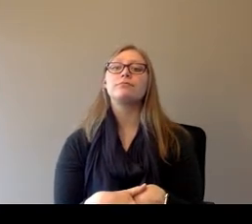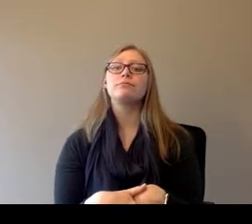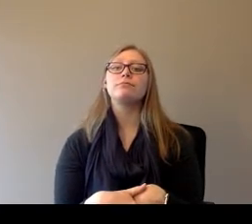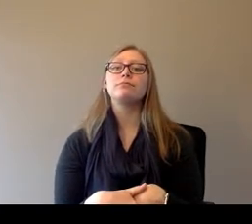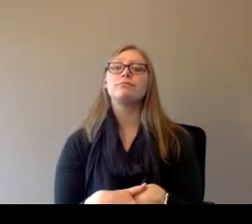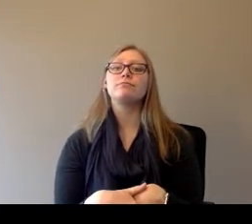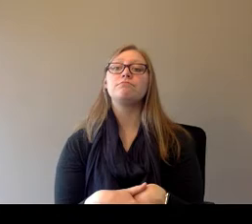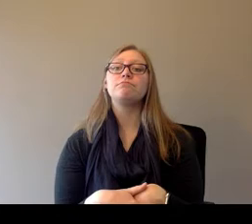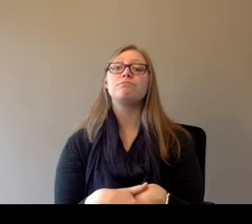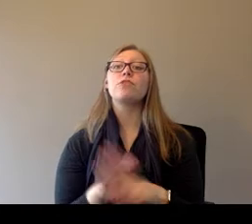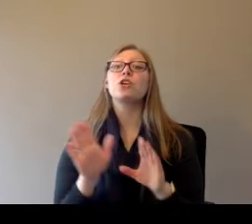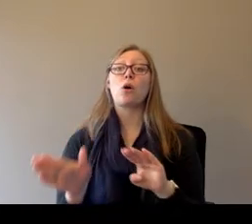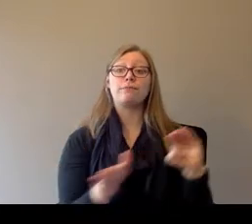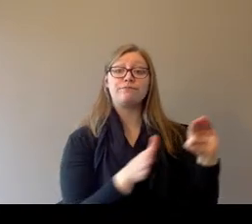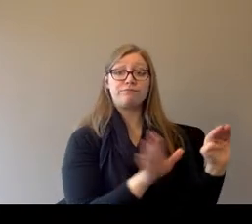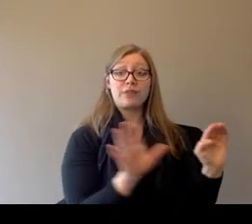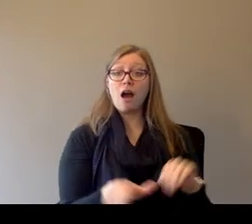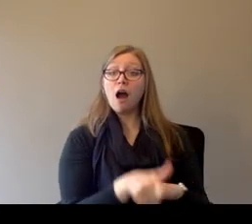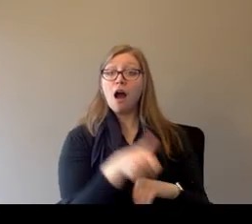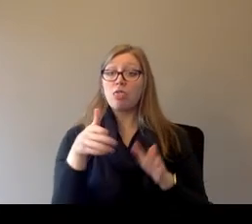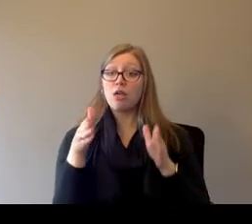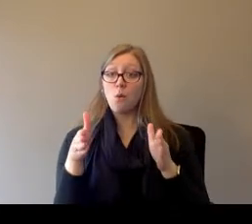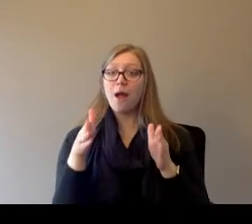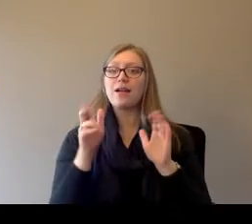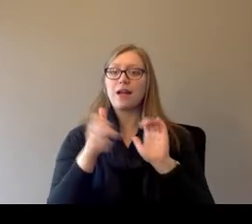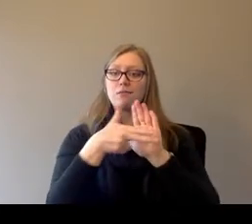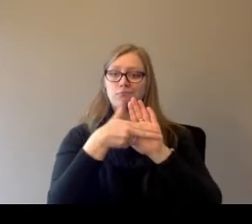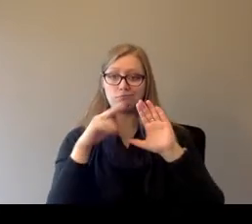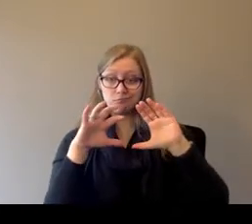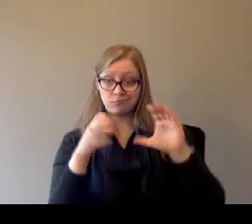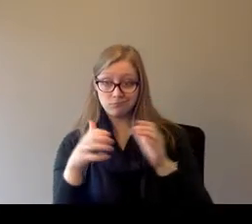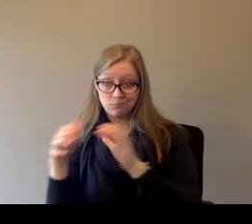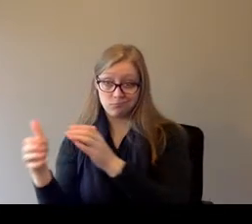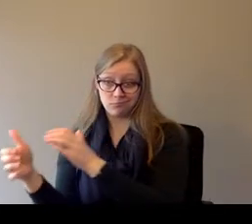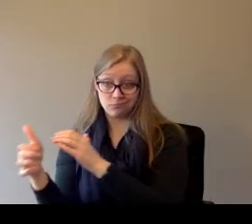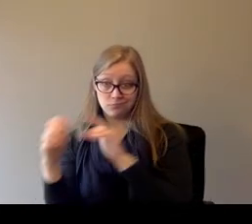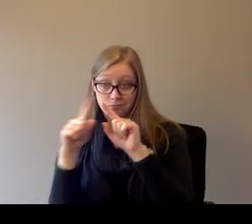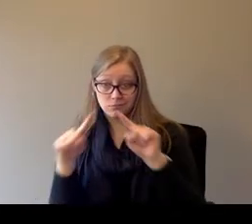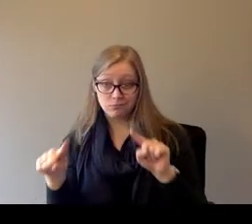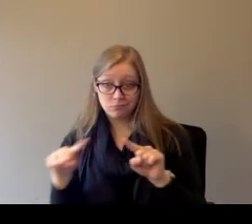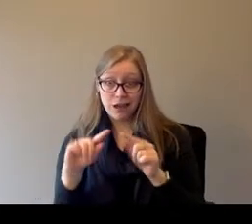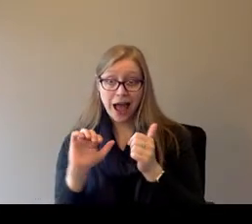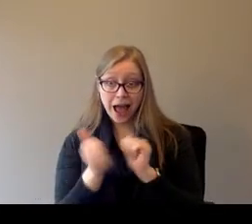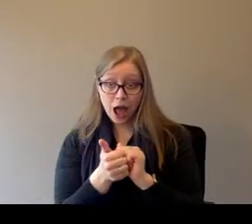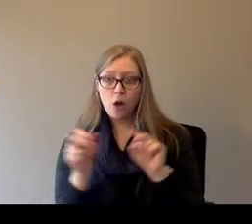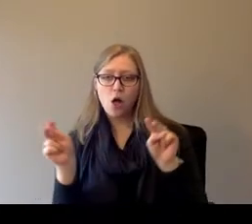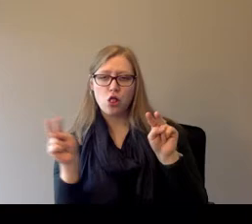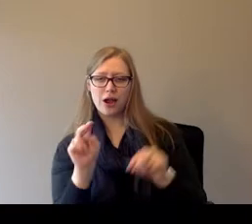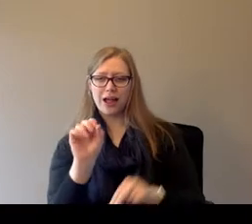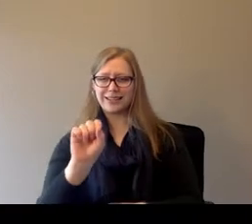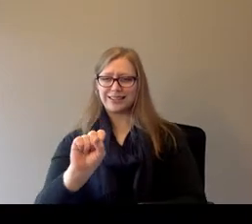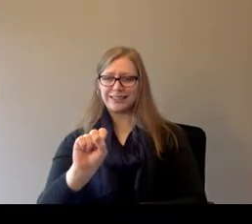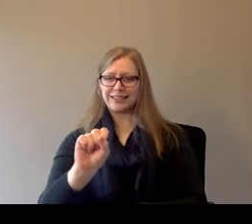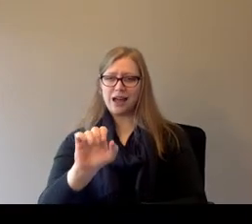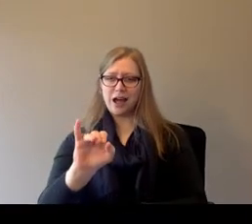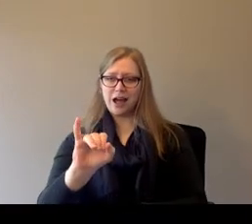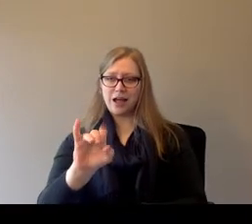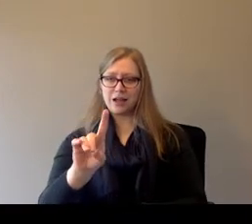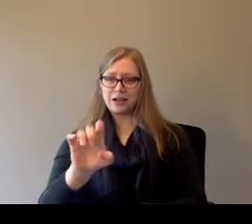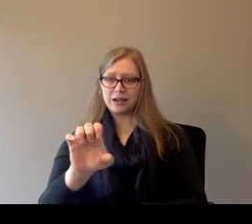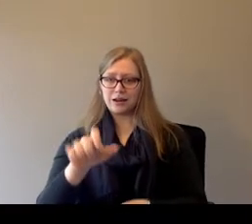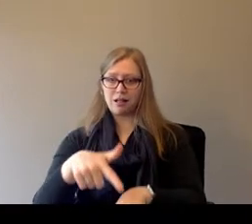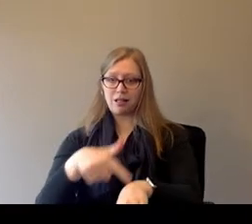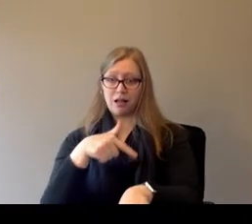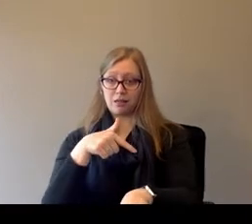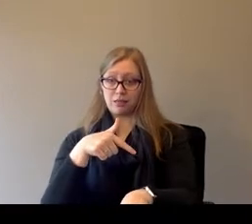So the other way, as we mentioned earlier, to classify triangles is by using their side length. And you can see in the graphic on this